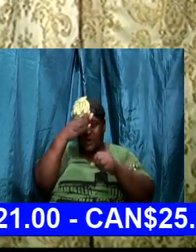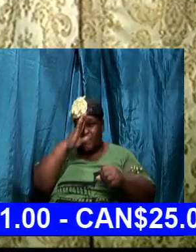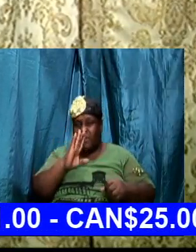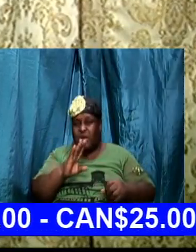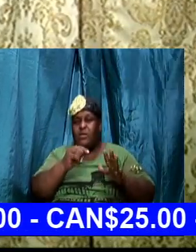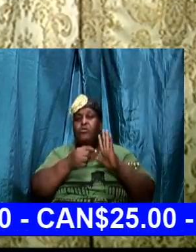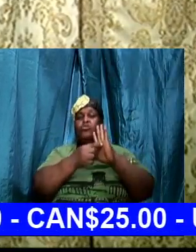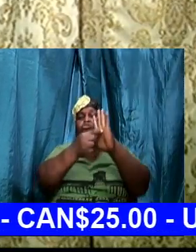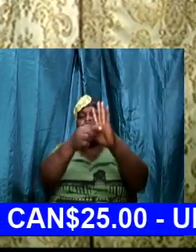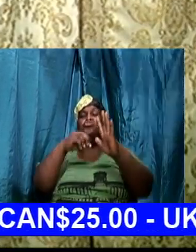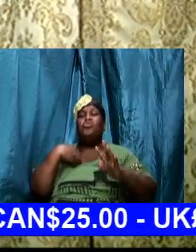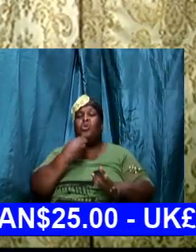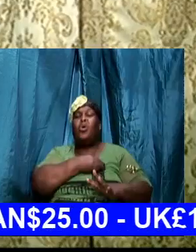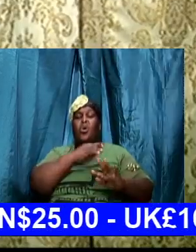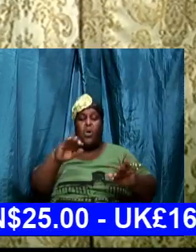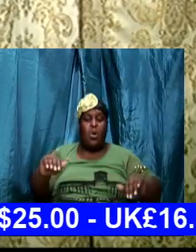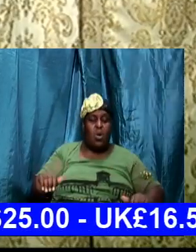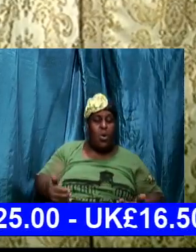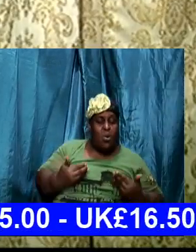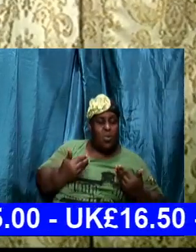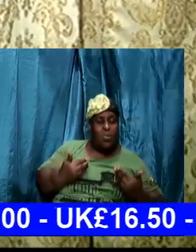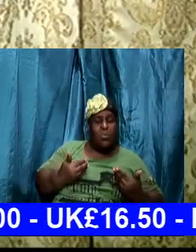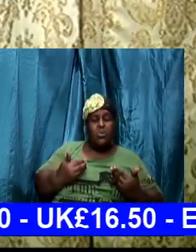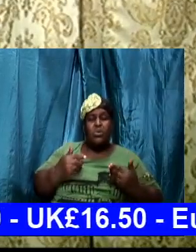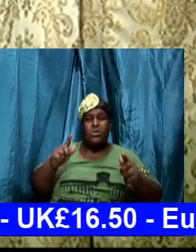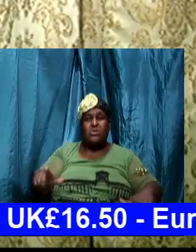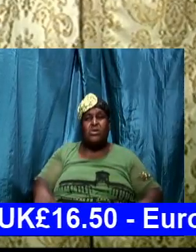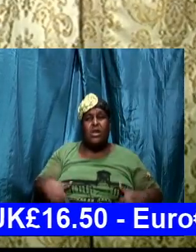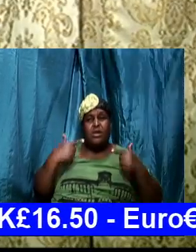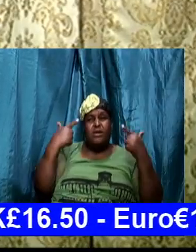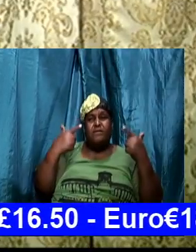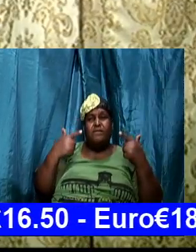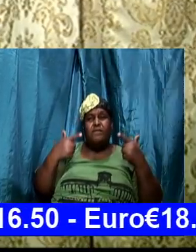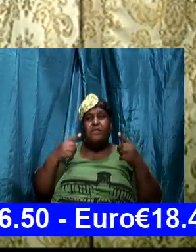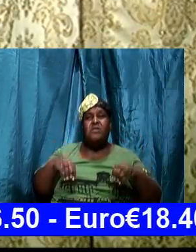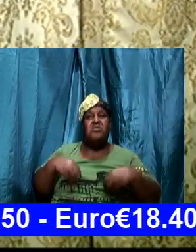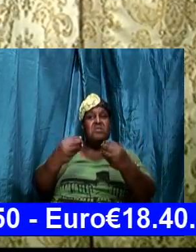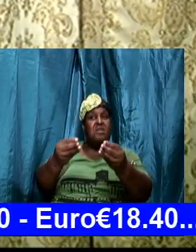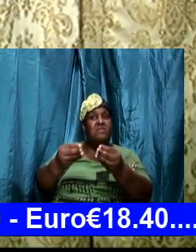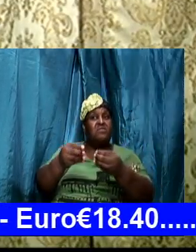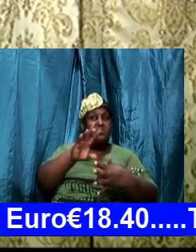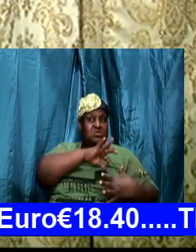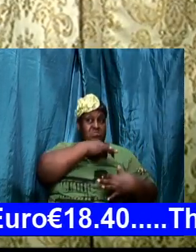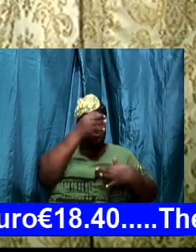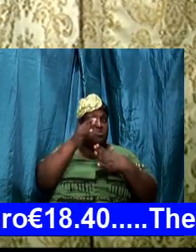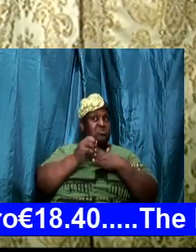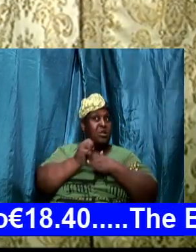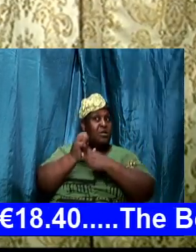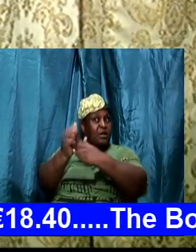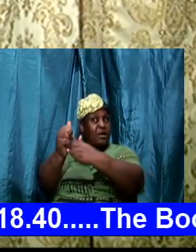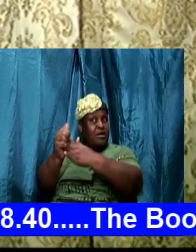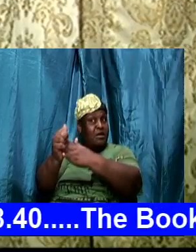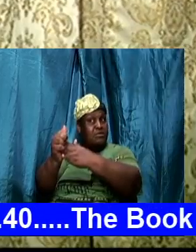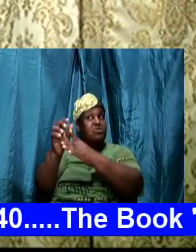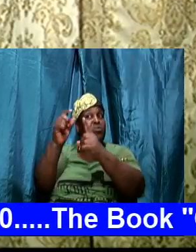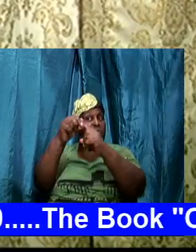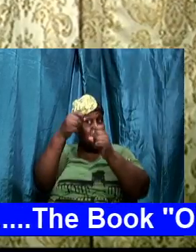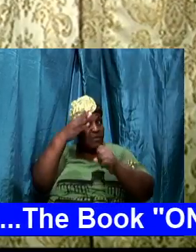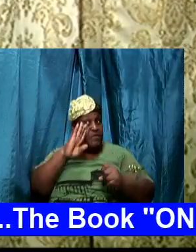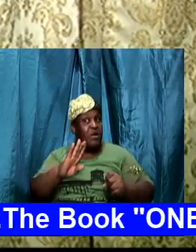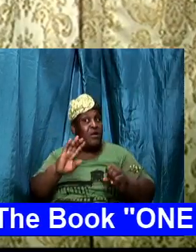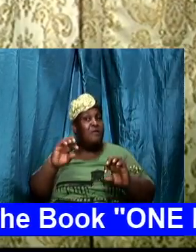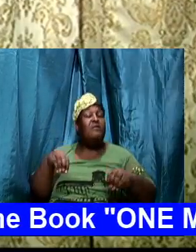us how to live? It gives us spiritual guidance, the Word of God. It gives